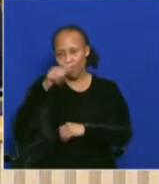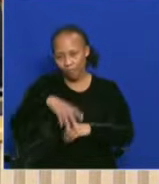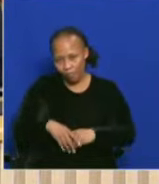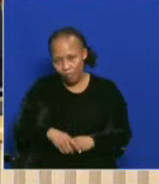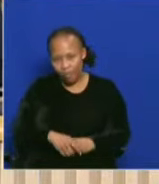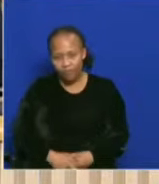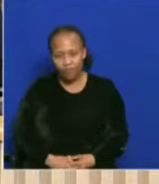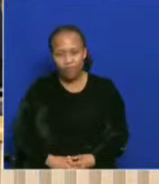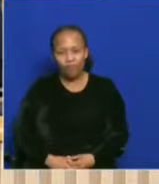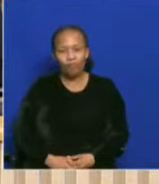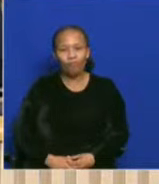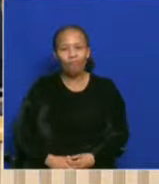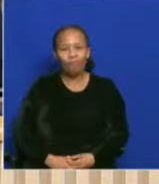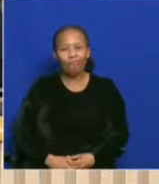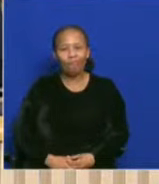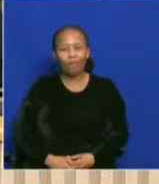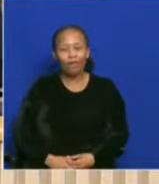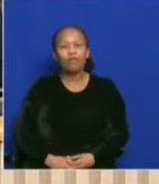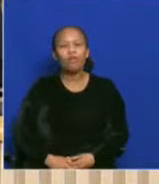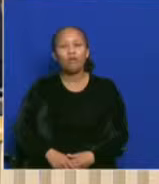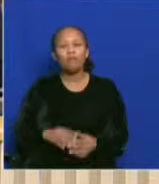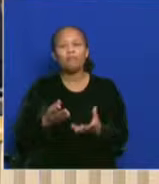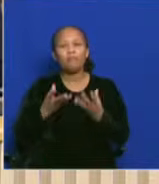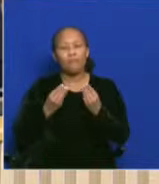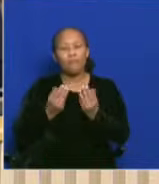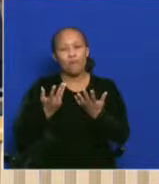And that's at page 74 of your bundle.